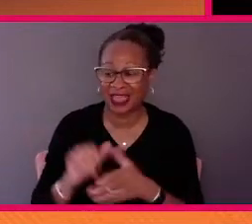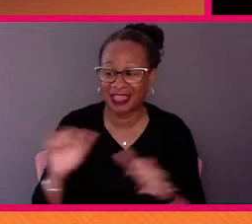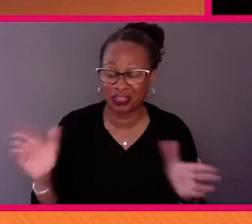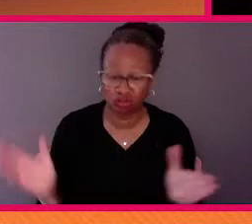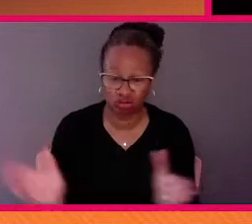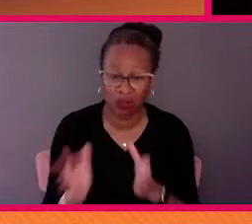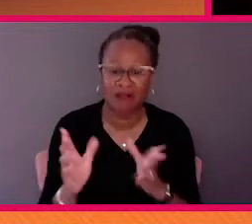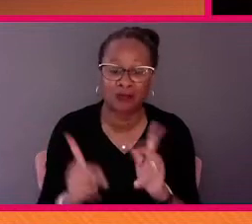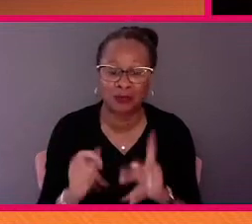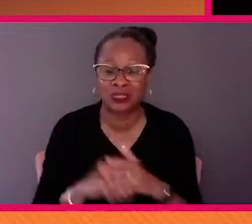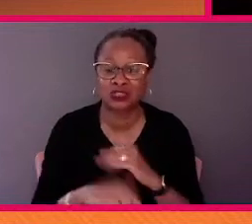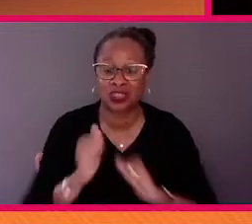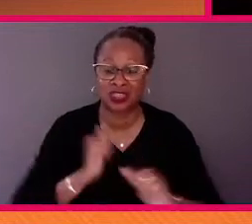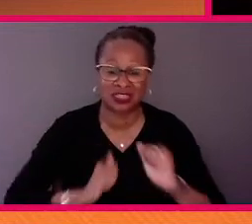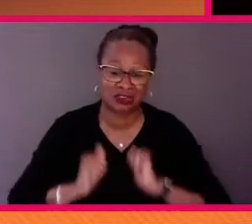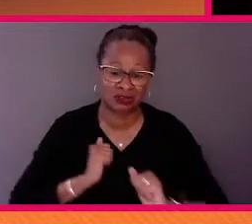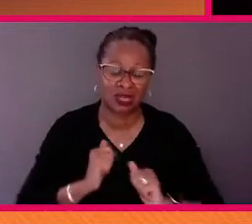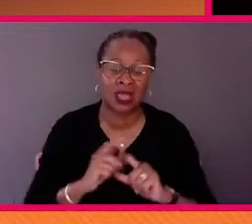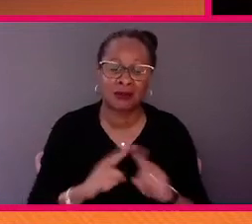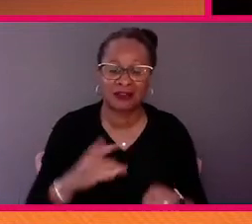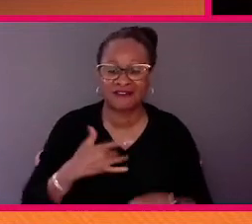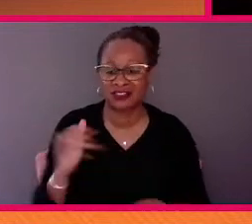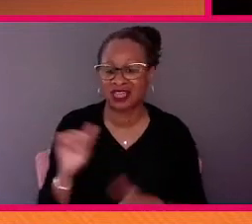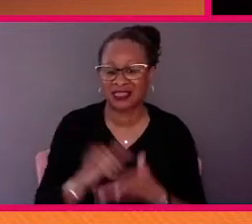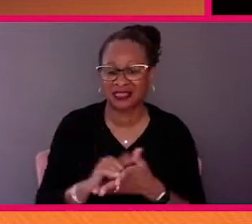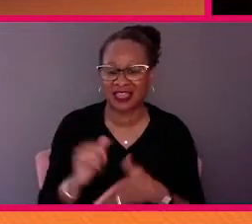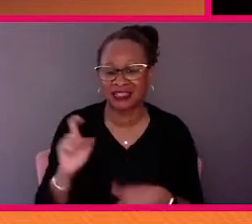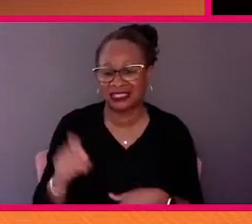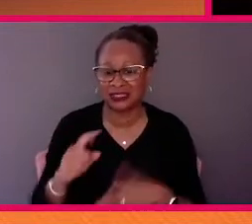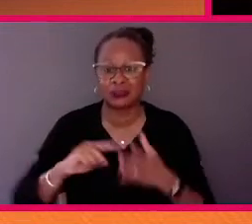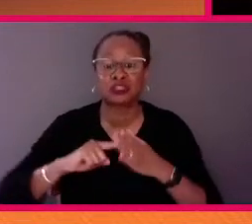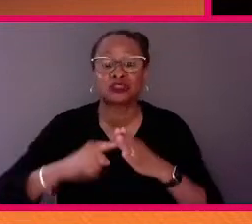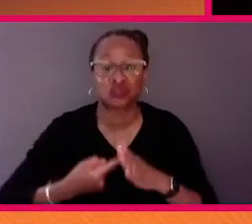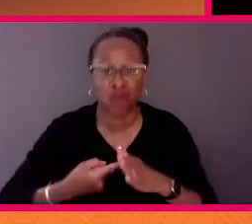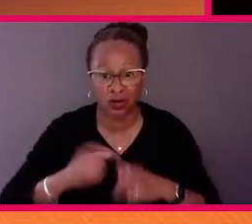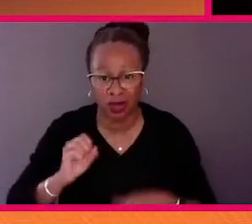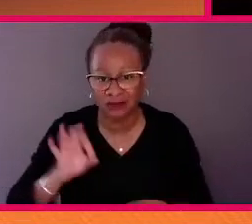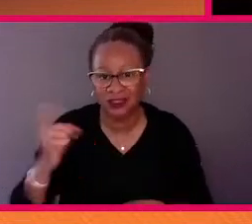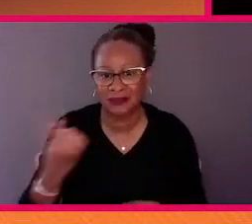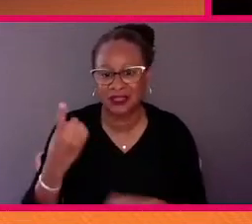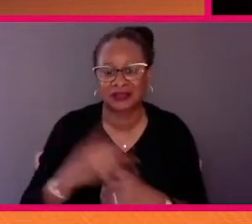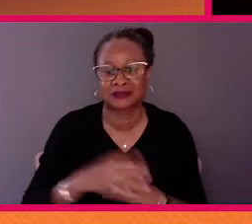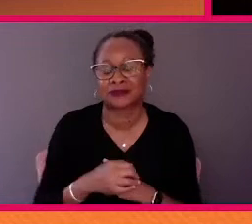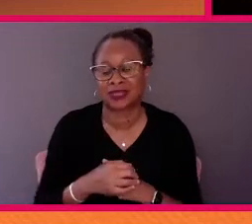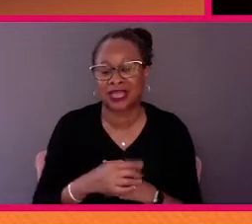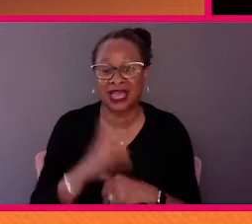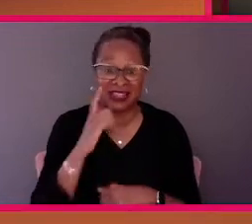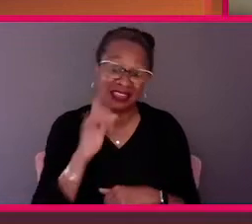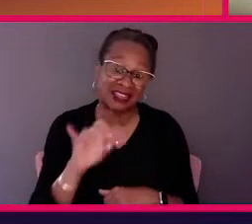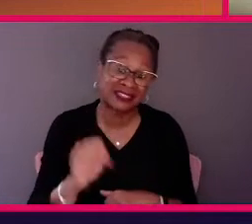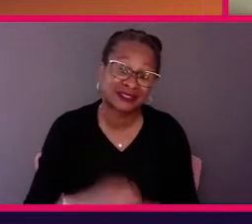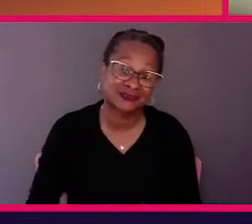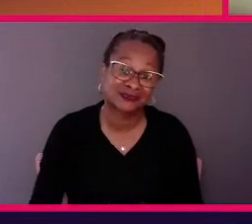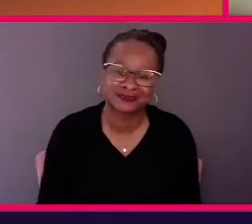theater. But it feels like that just has to be the start of something. And I think it is, you know.